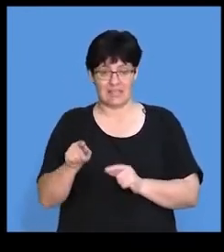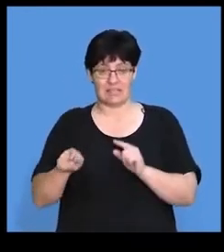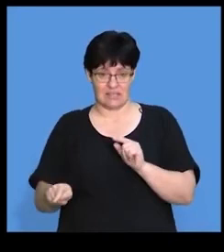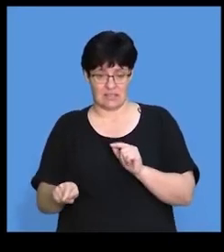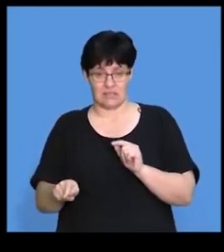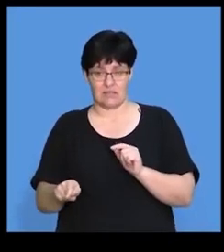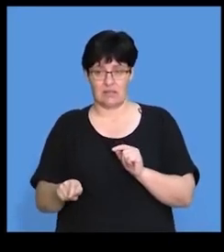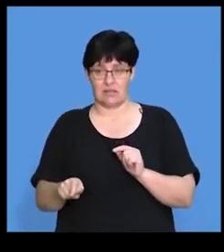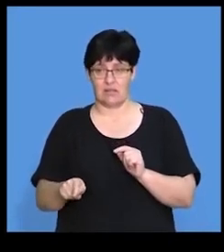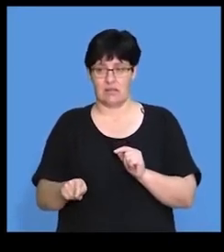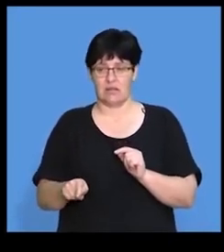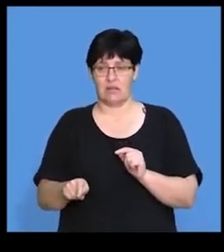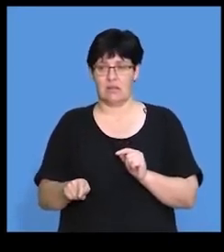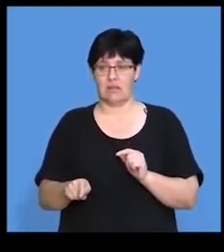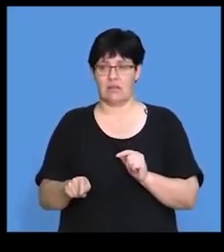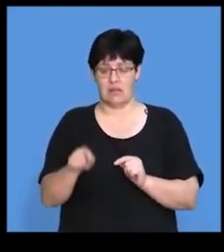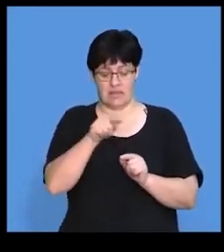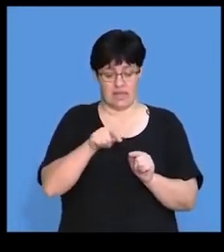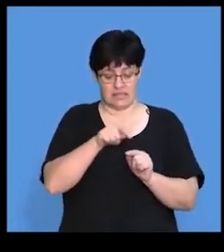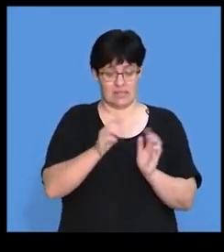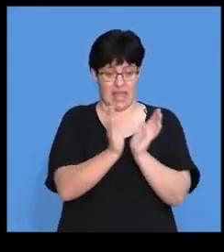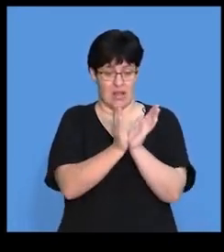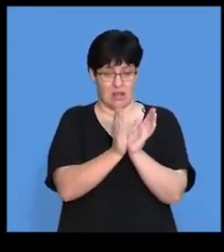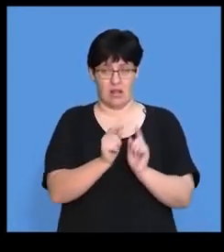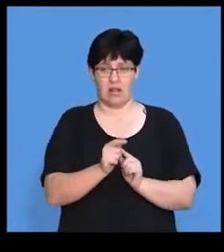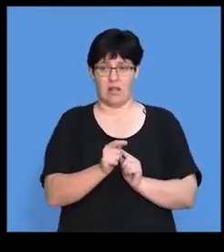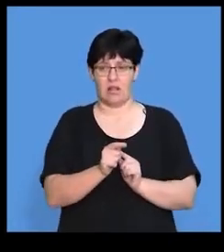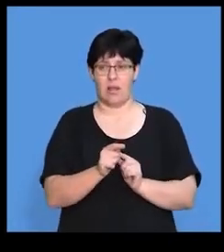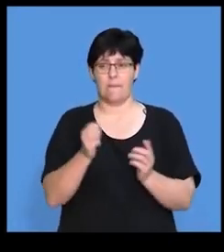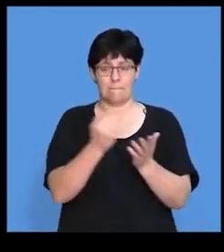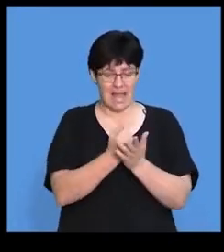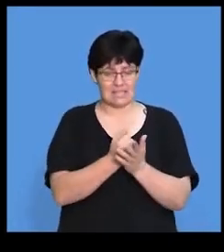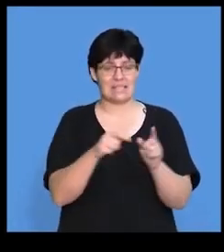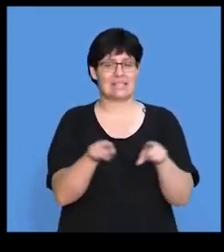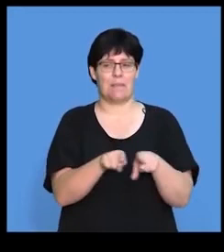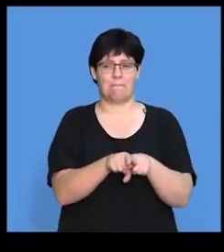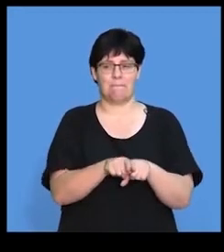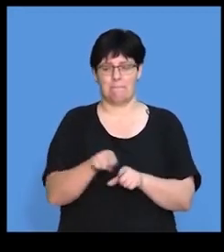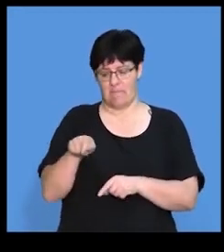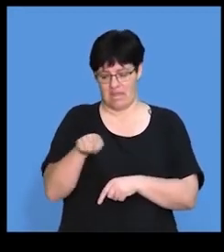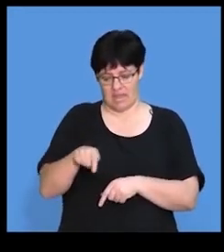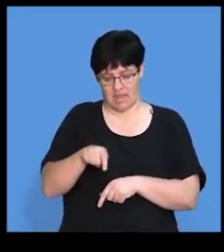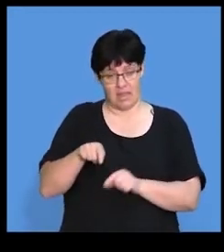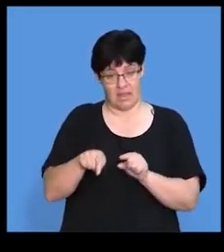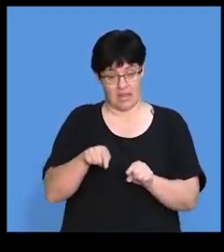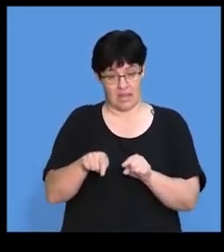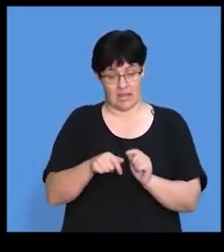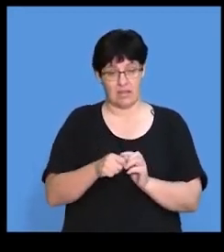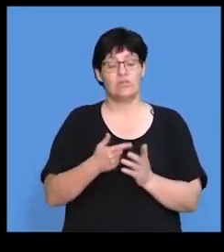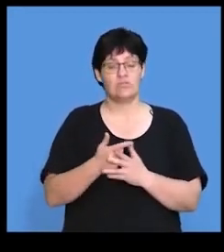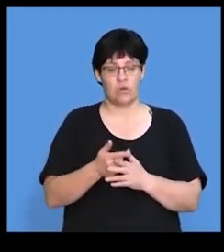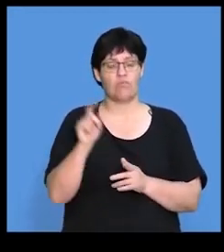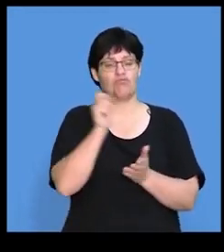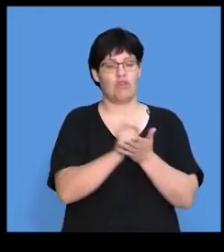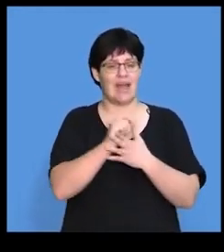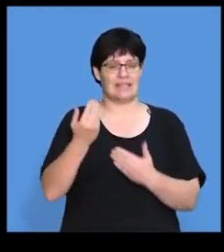this angle over here, oh, let me use my blue, this angle over here must be equal to this angle over here.